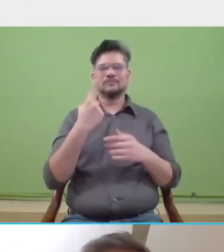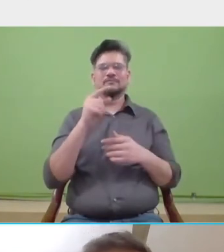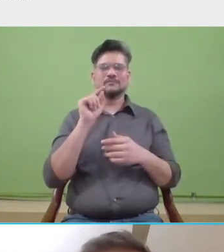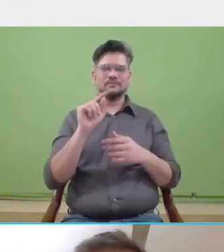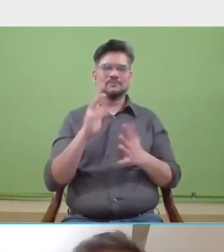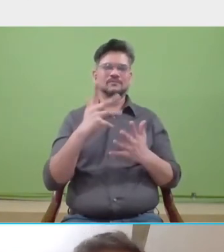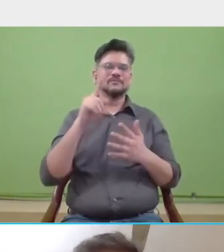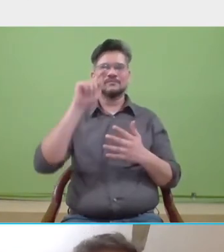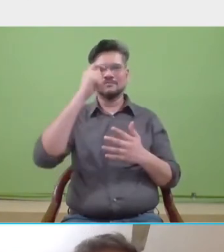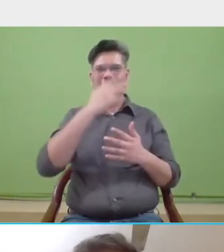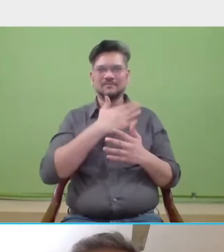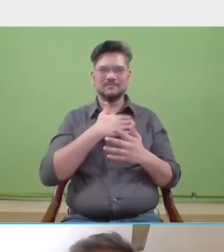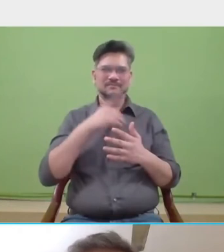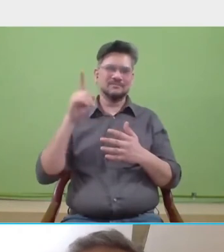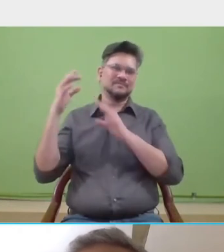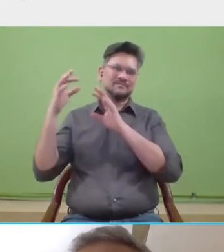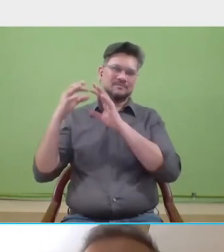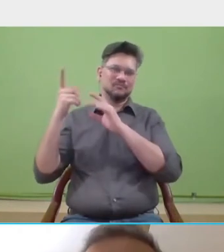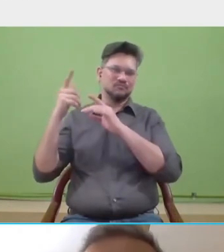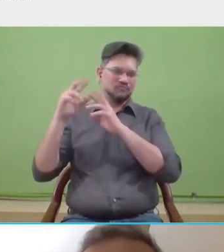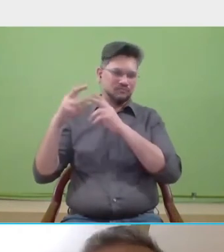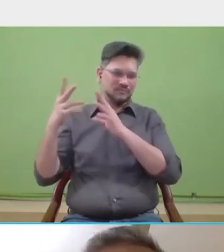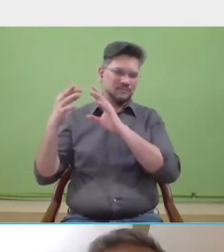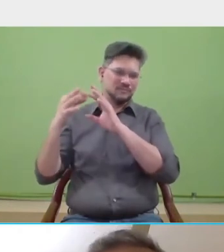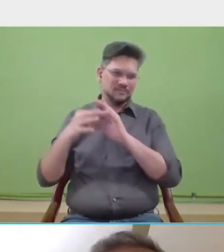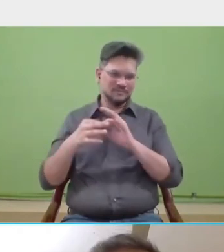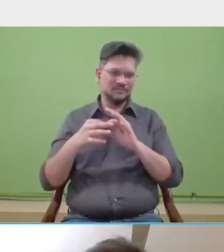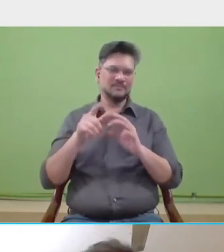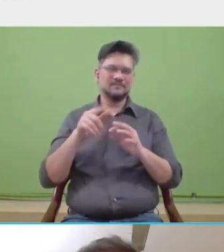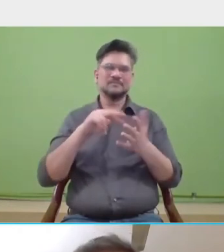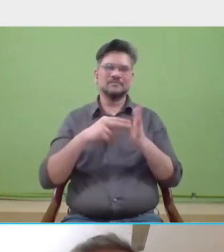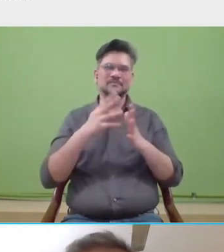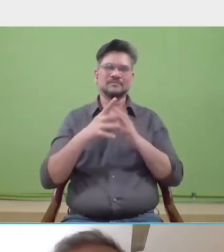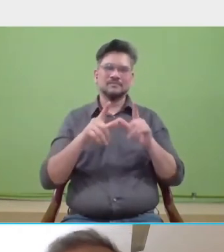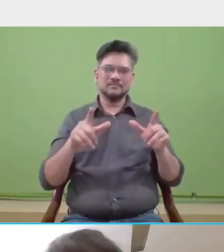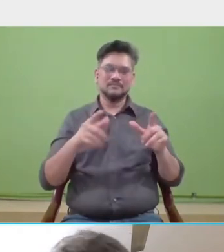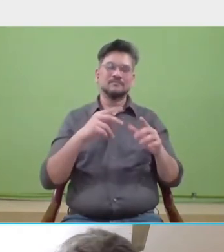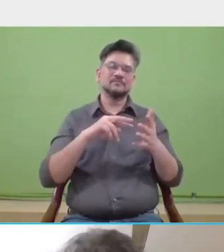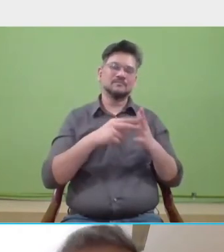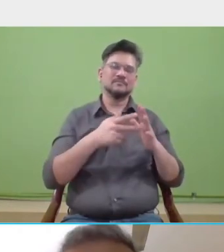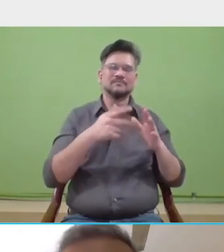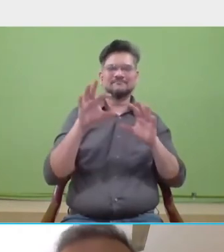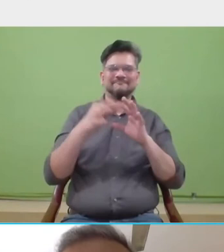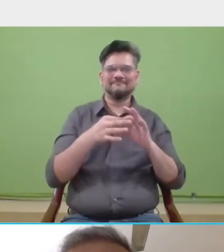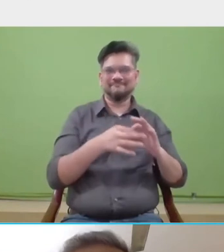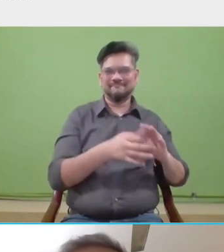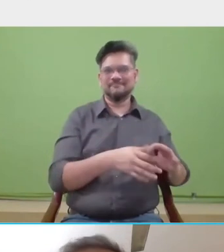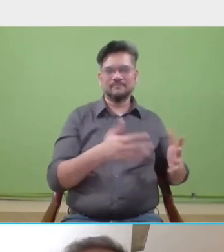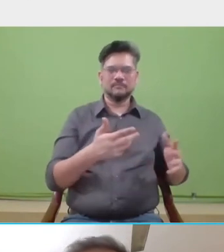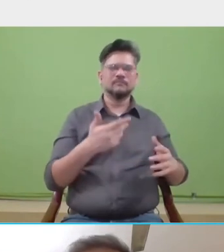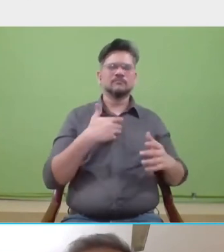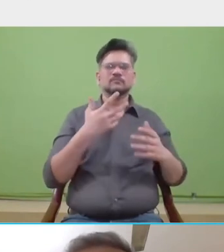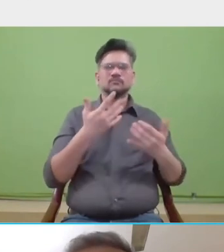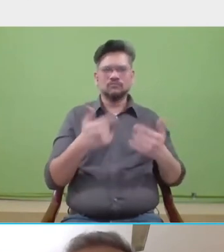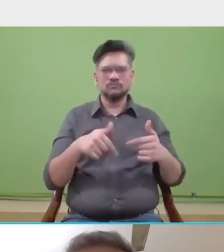language and then the varieties of sign language that exist within india but the idea that i explored is that these languages are all